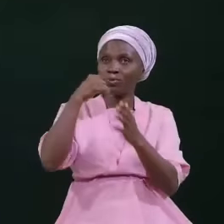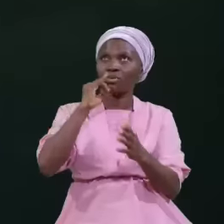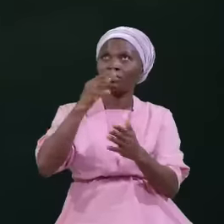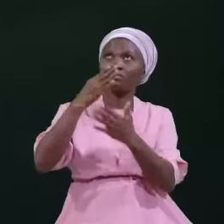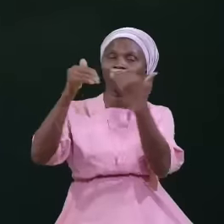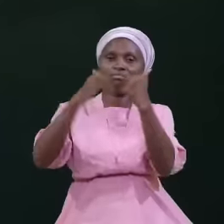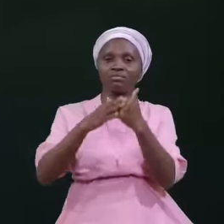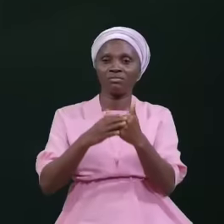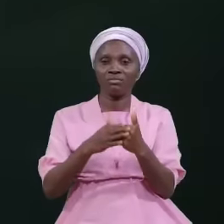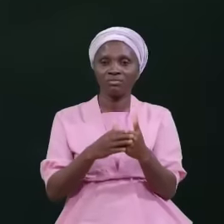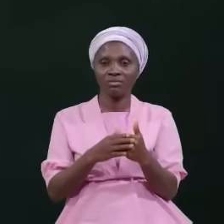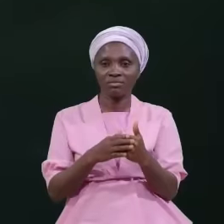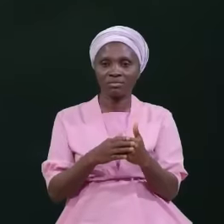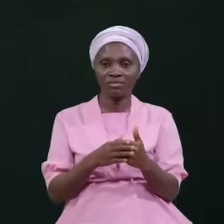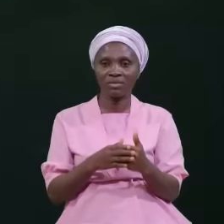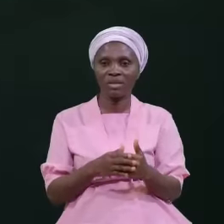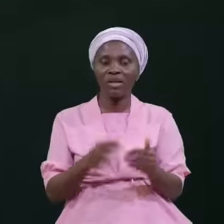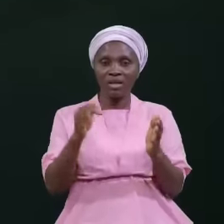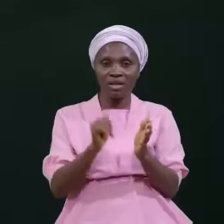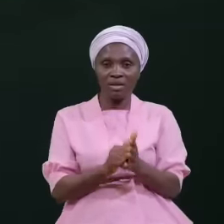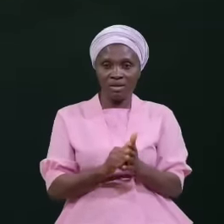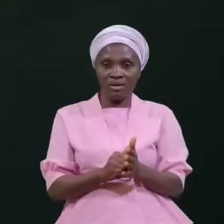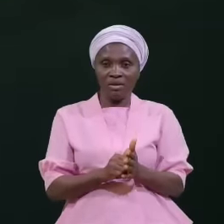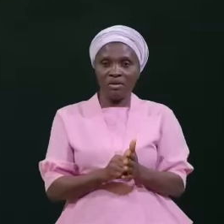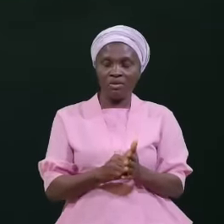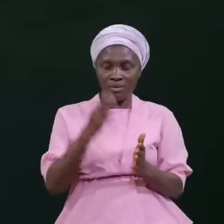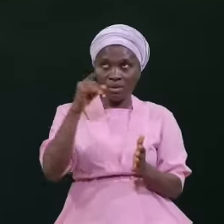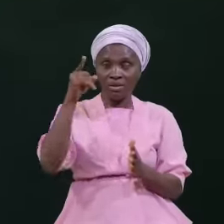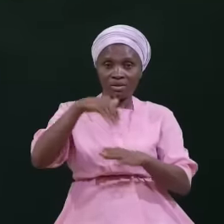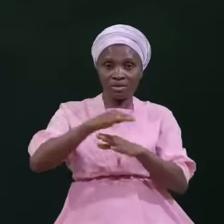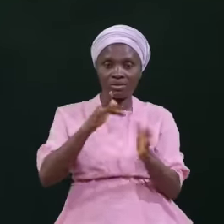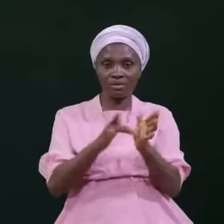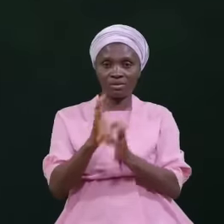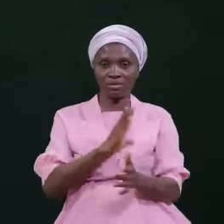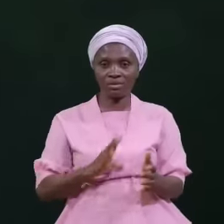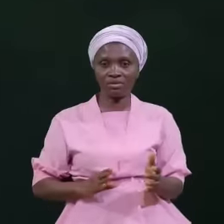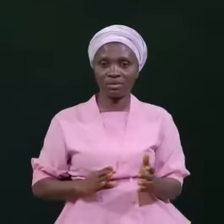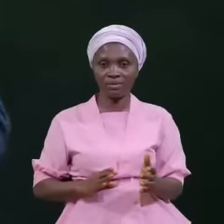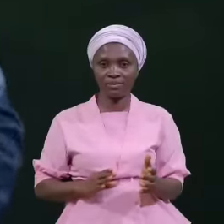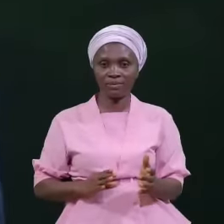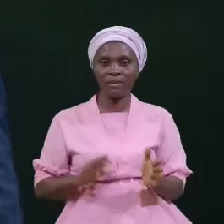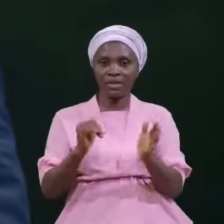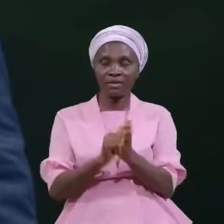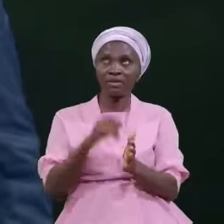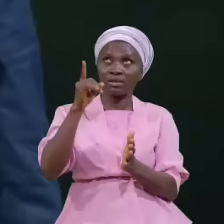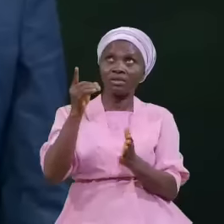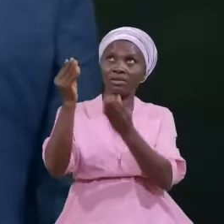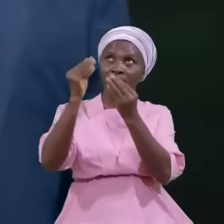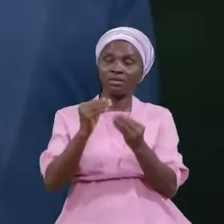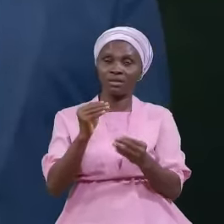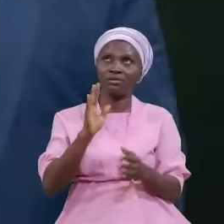wants. That's why he sent Jesus Christ. God so loved the world that he gave his only begotten Son,